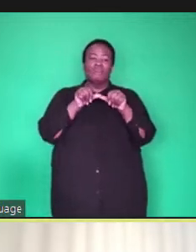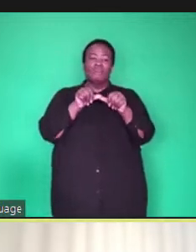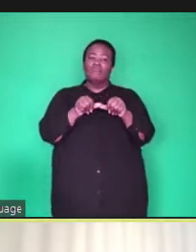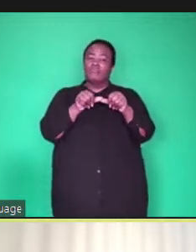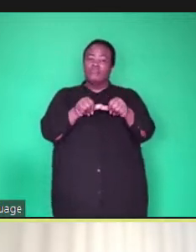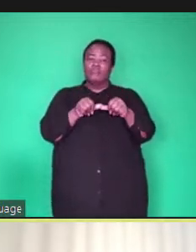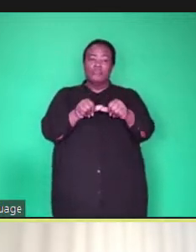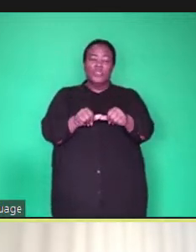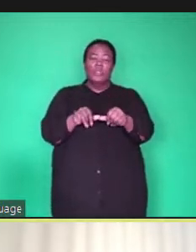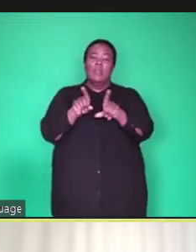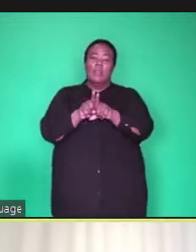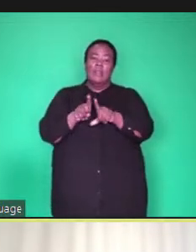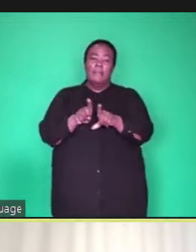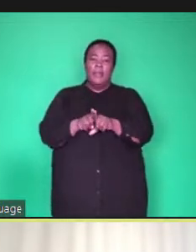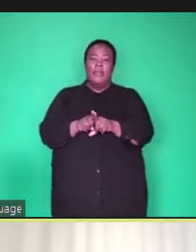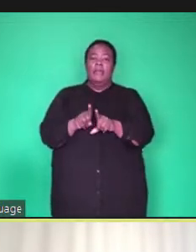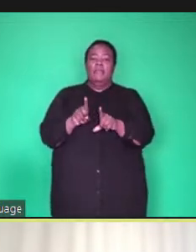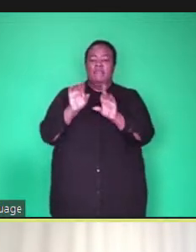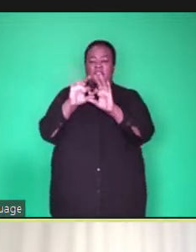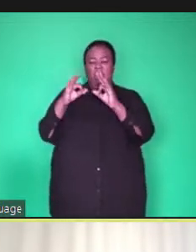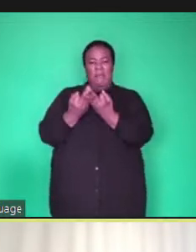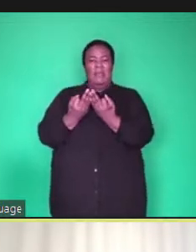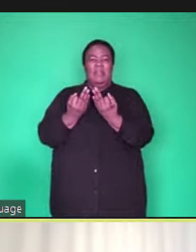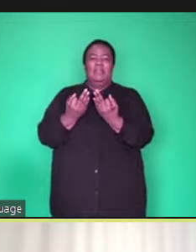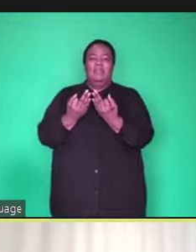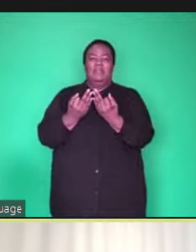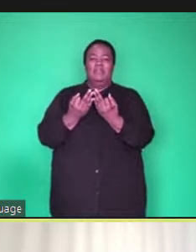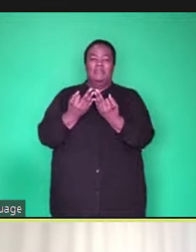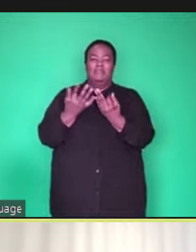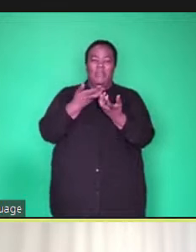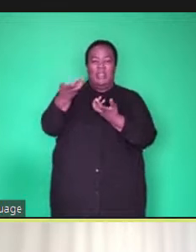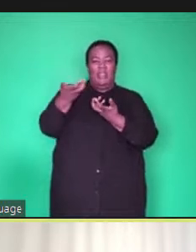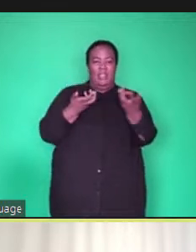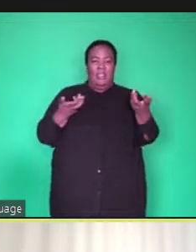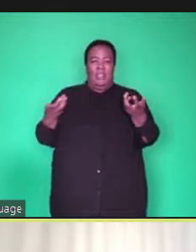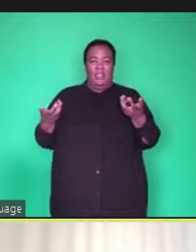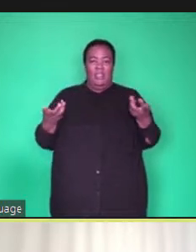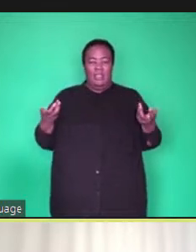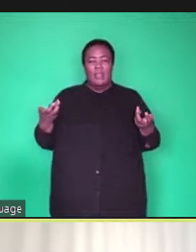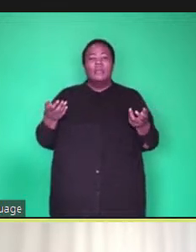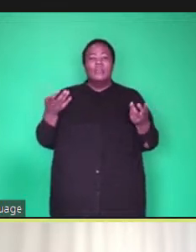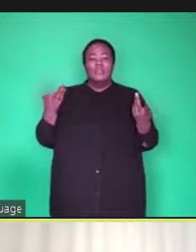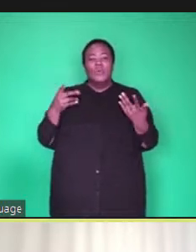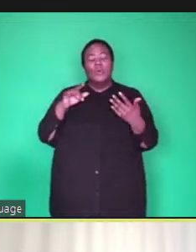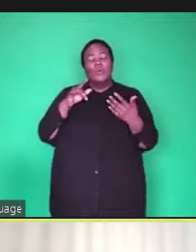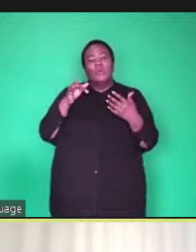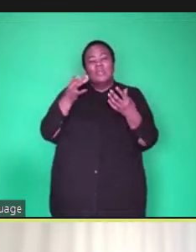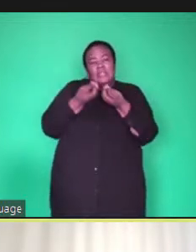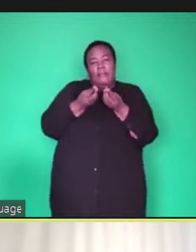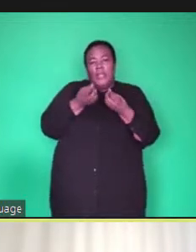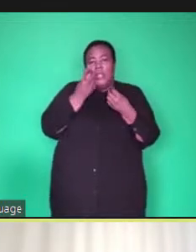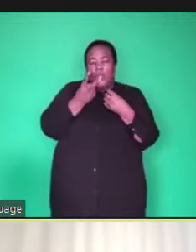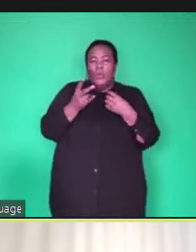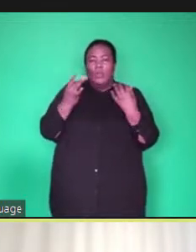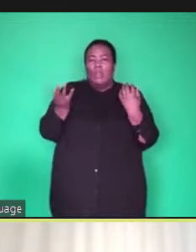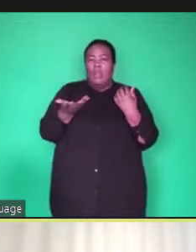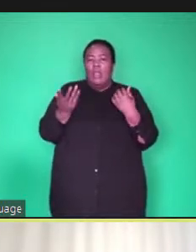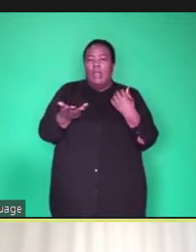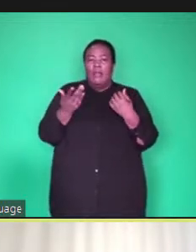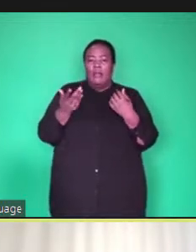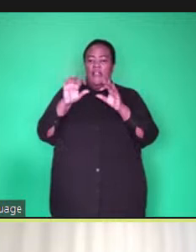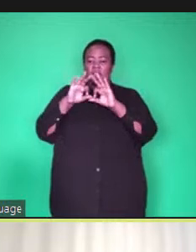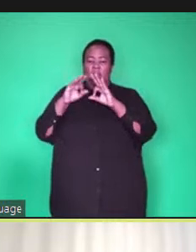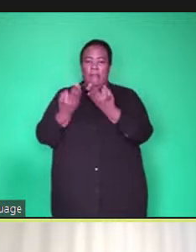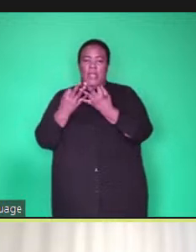family fragmentation, but also a move to something that looks like more family co-migration